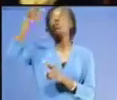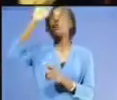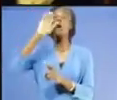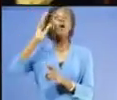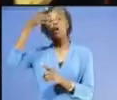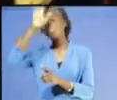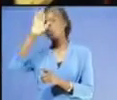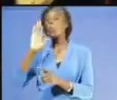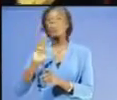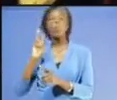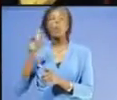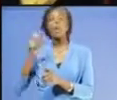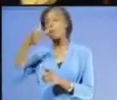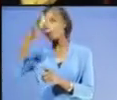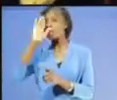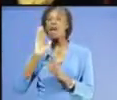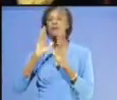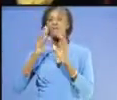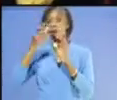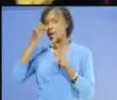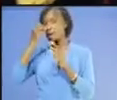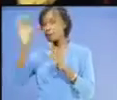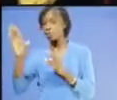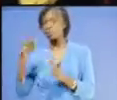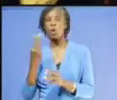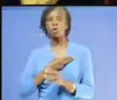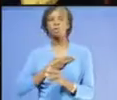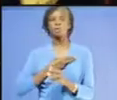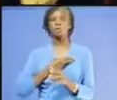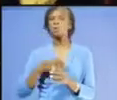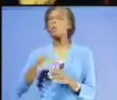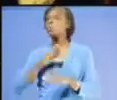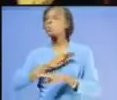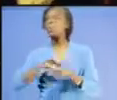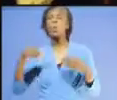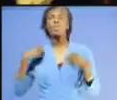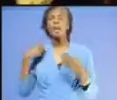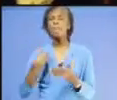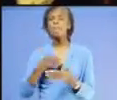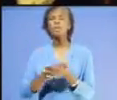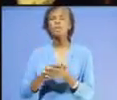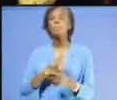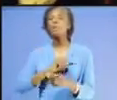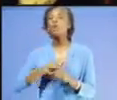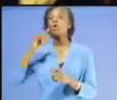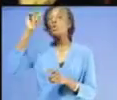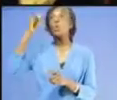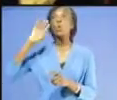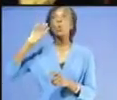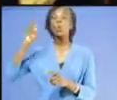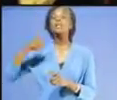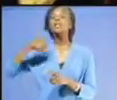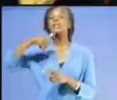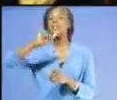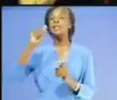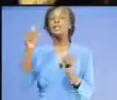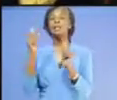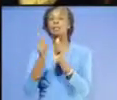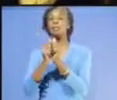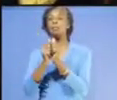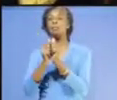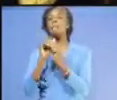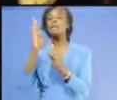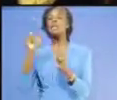Our money may leave us, but you will never leave. Our family and friends may leave us, but